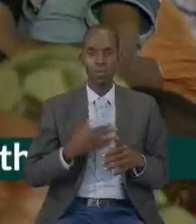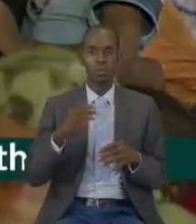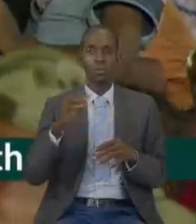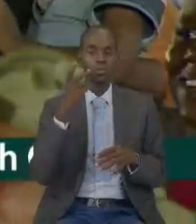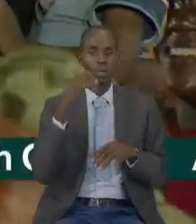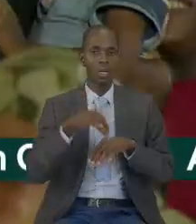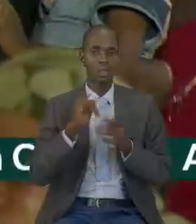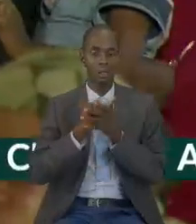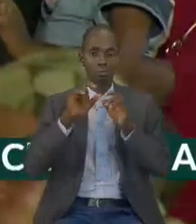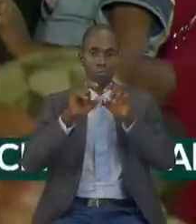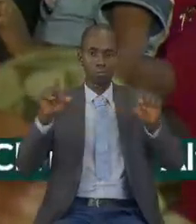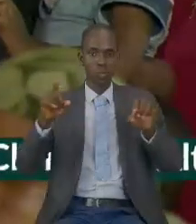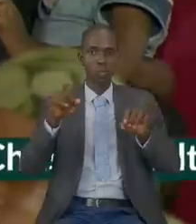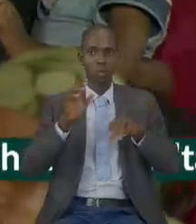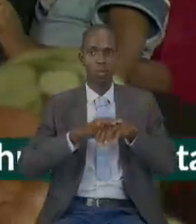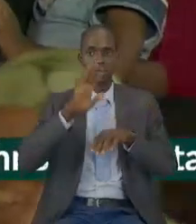Don't miss them.